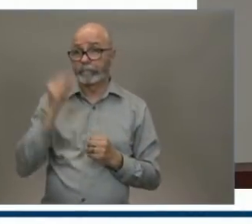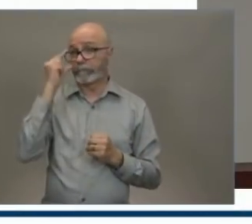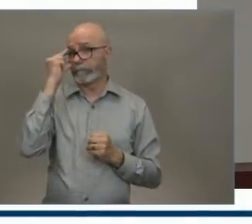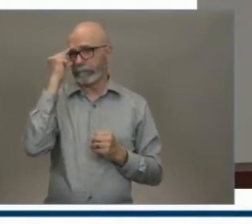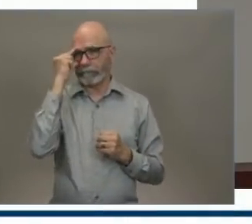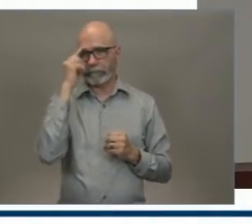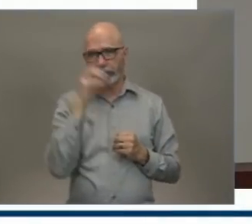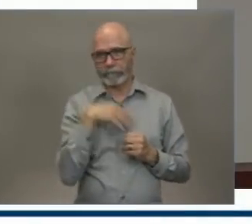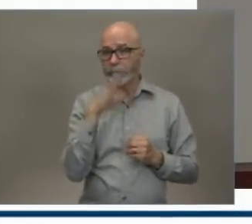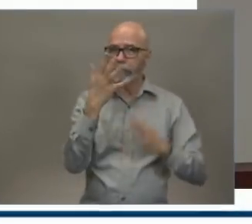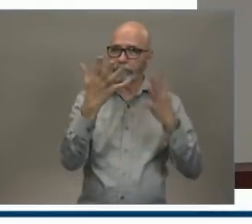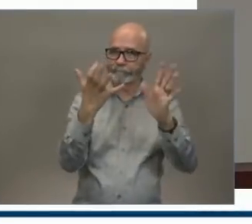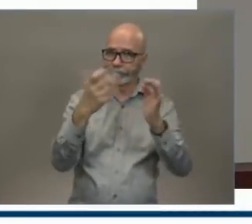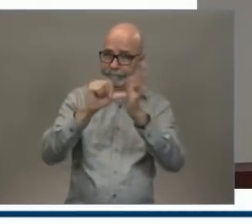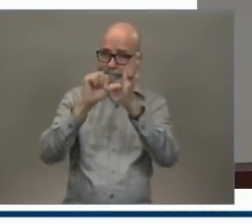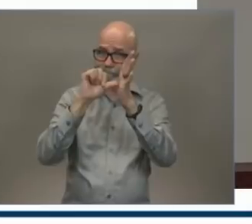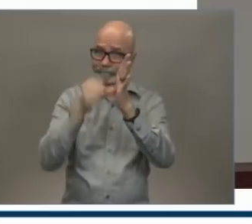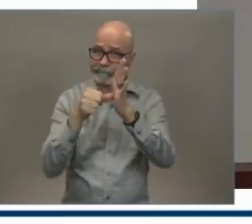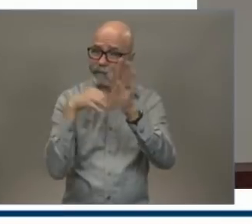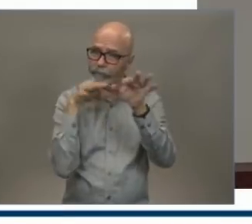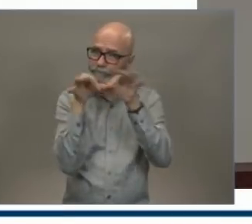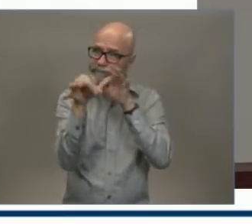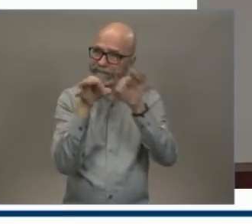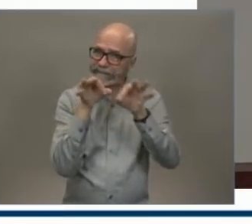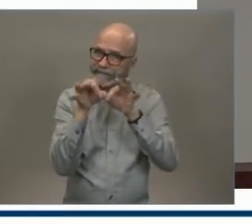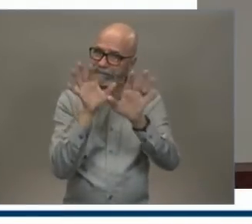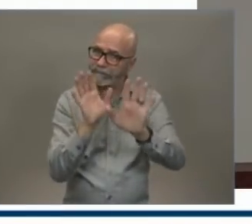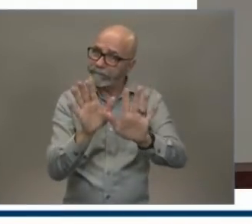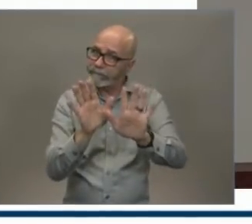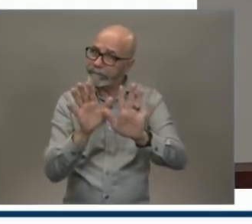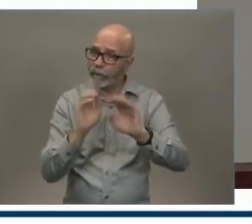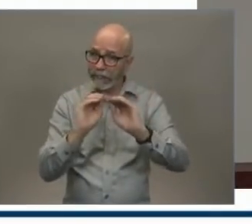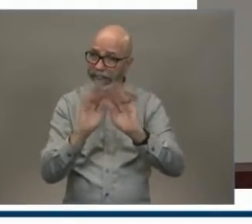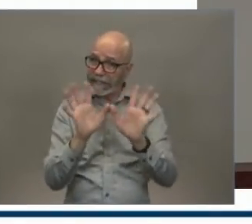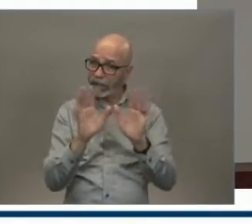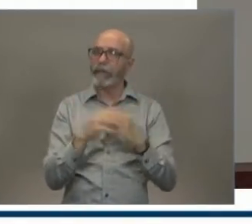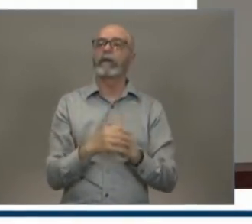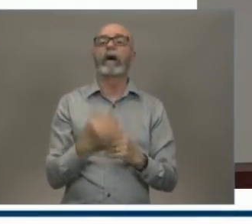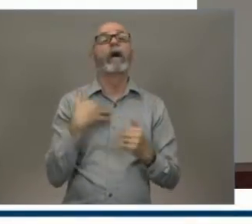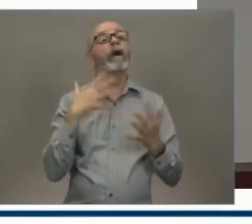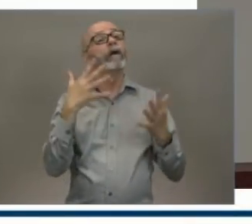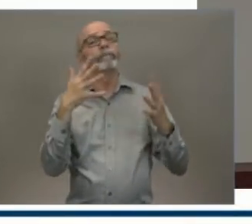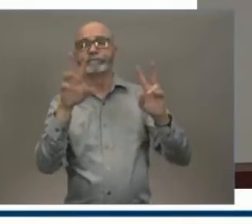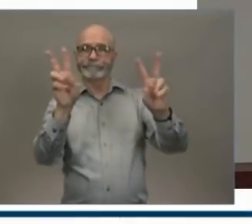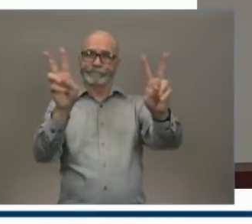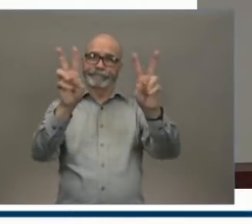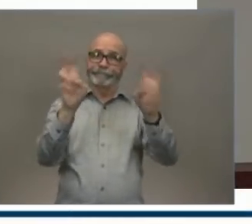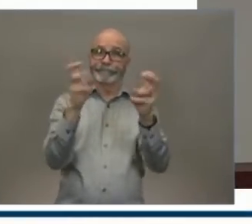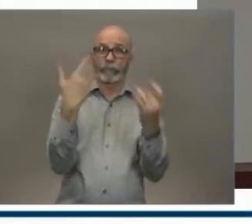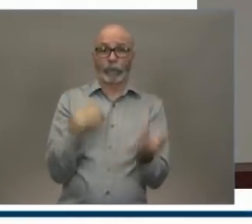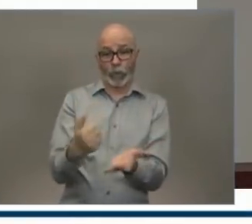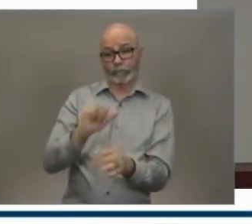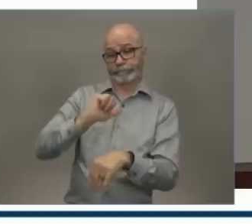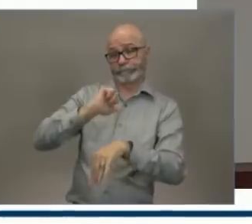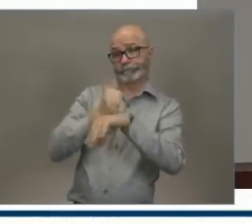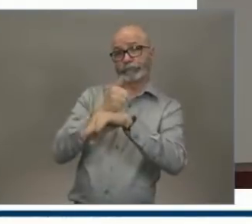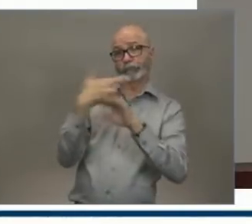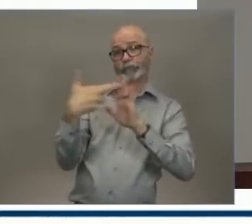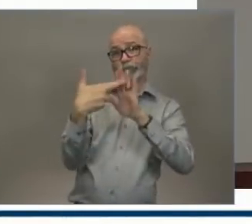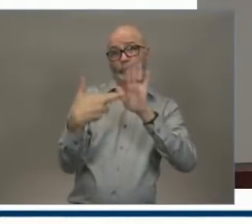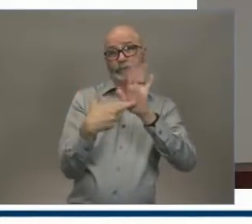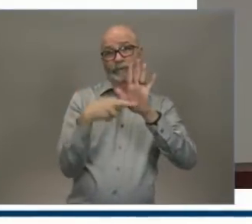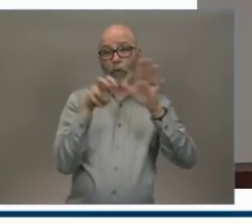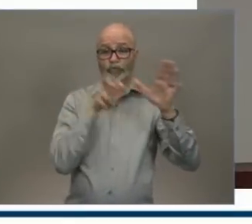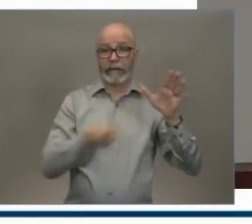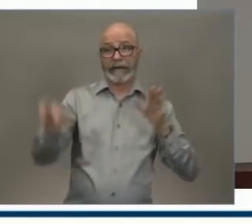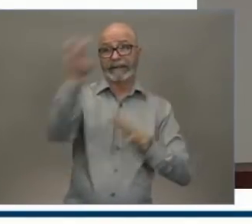public health measures for safety, we've developed a travel protocol that is specifically for people traveling between Nova Scotia and New